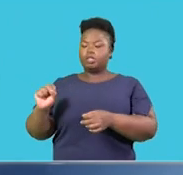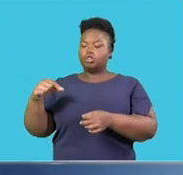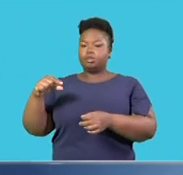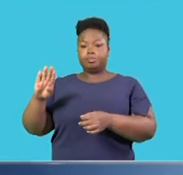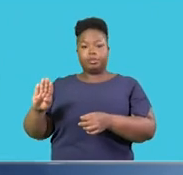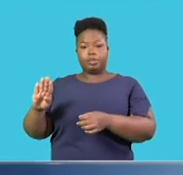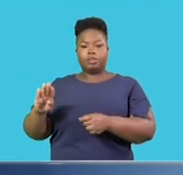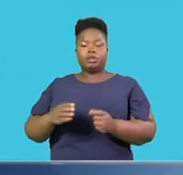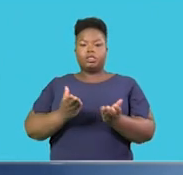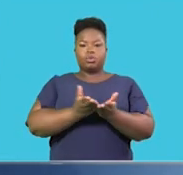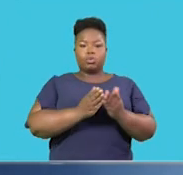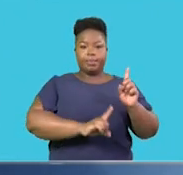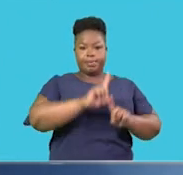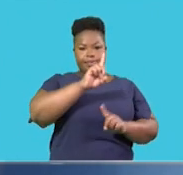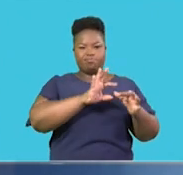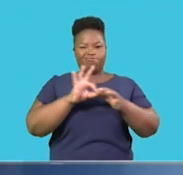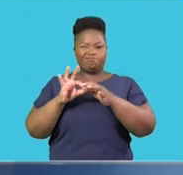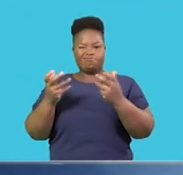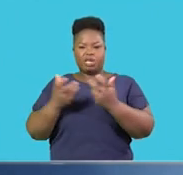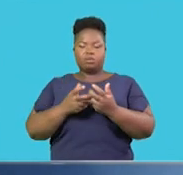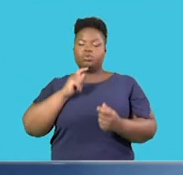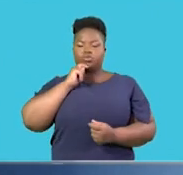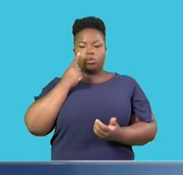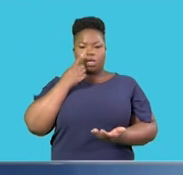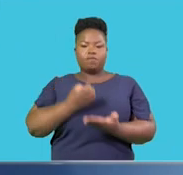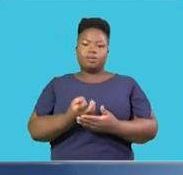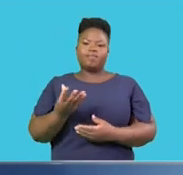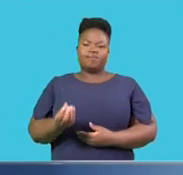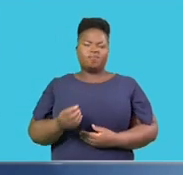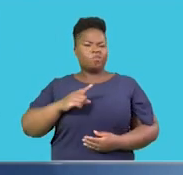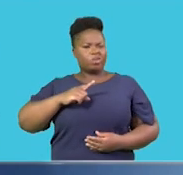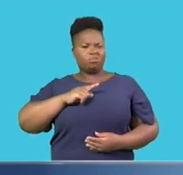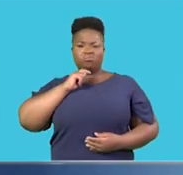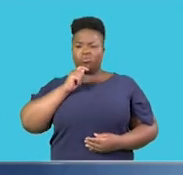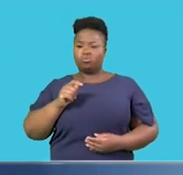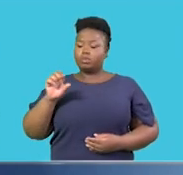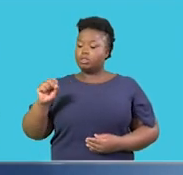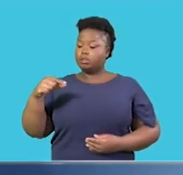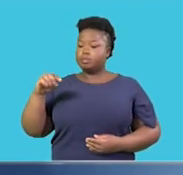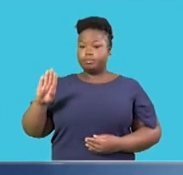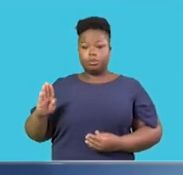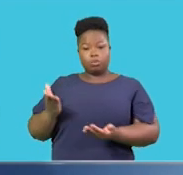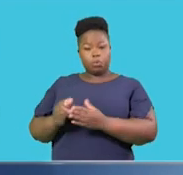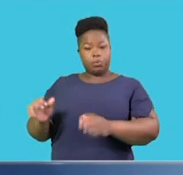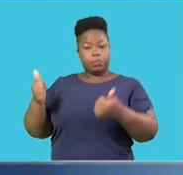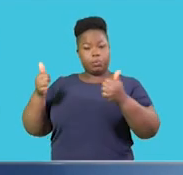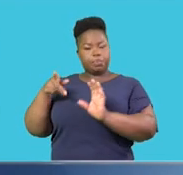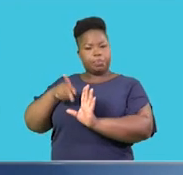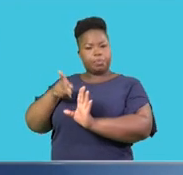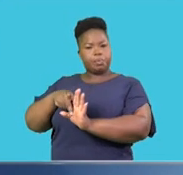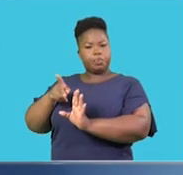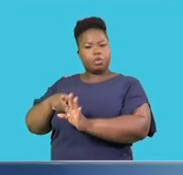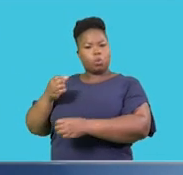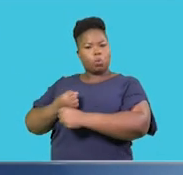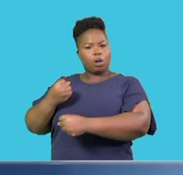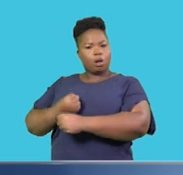and school success, and this is undeniable. Schools with great SGBs who participate in the work of